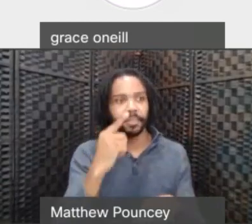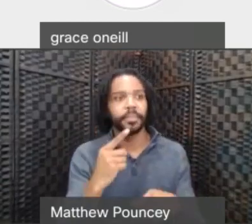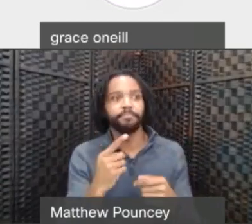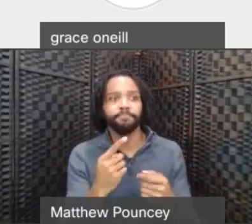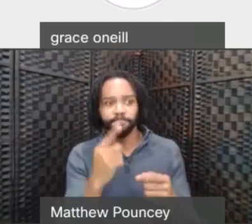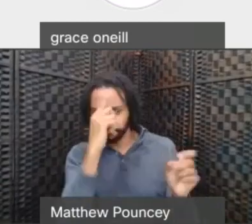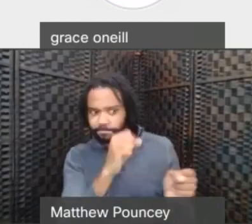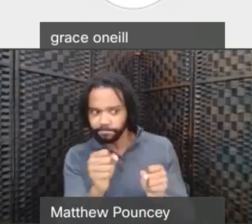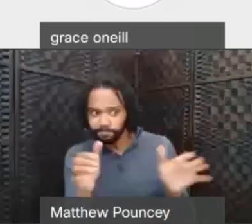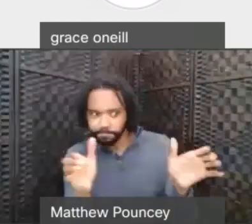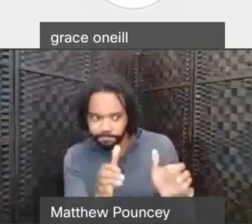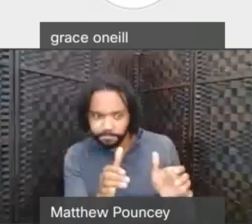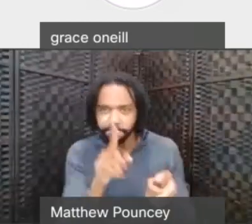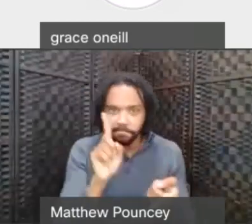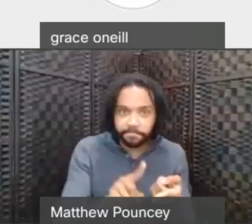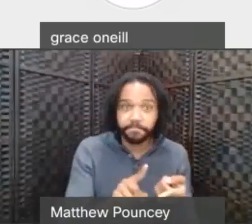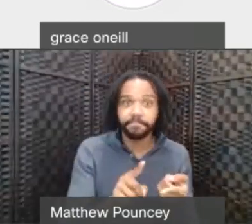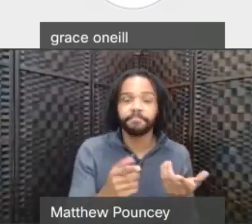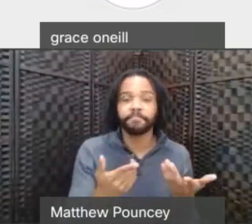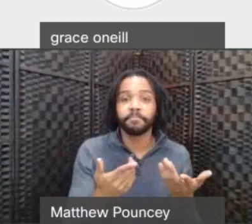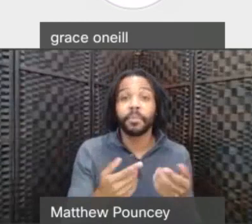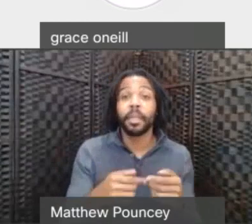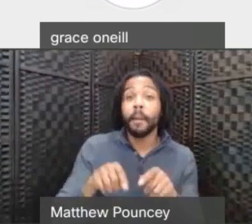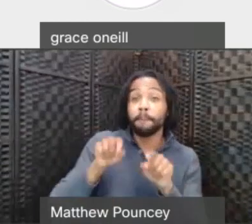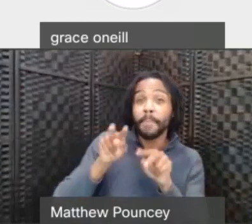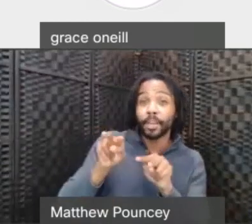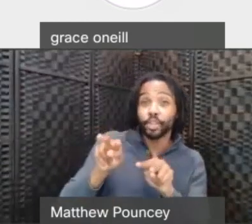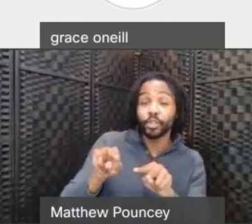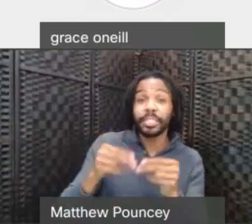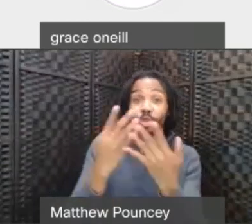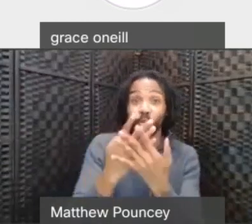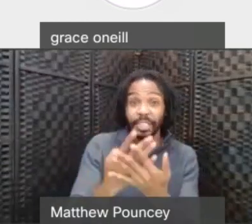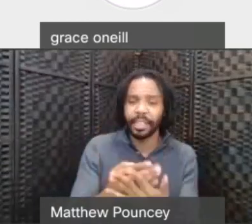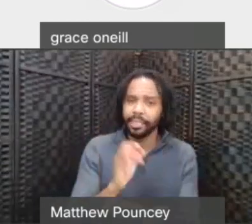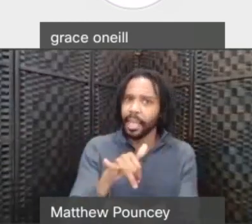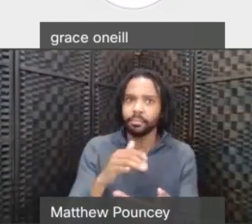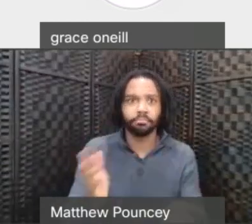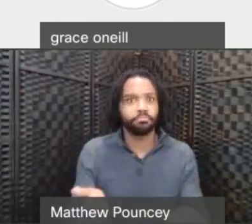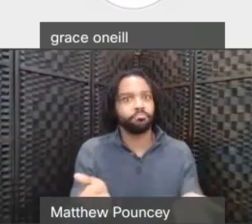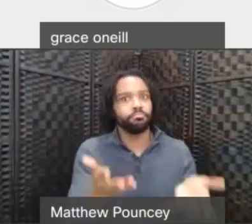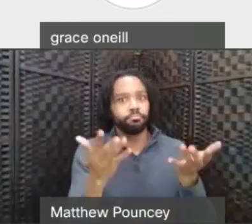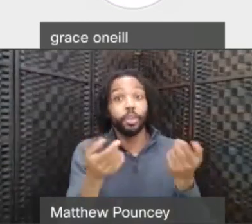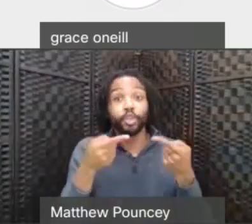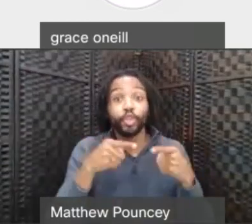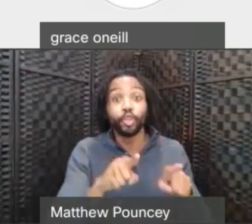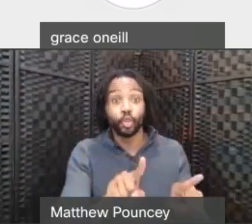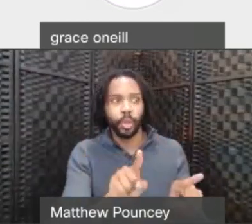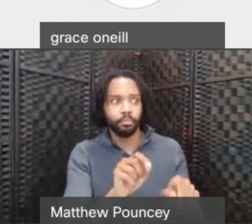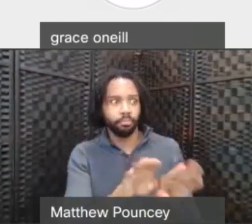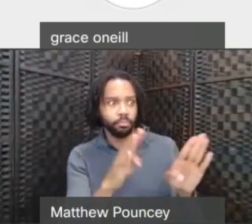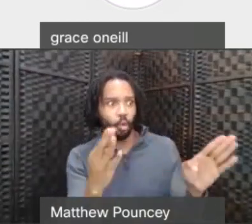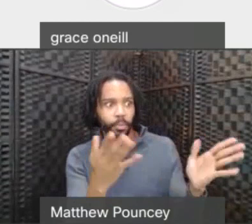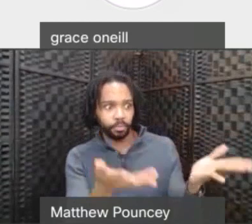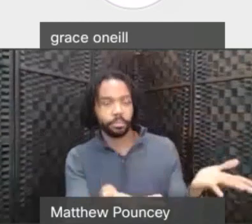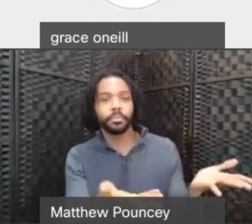the monitoring or screening rather is encouraged or will be encouraged to be done during the shift. And there